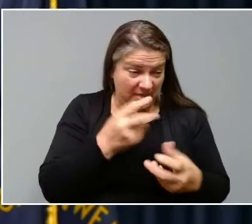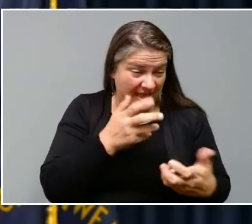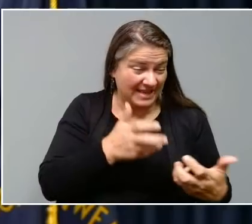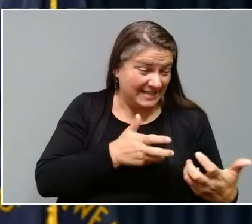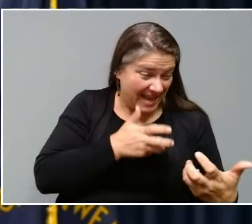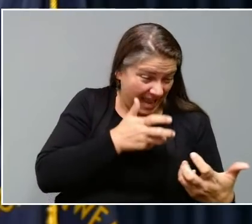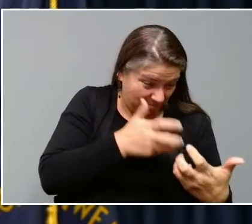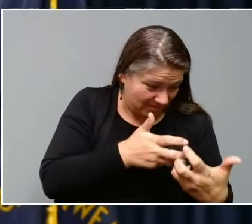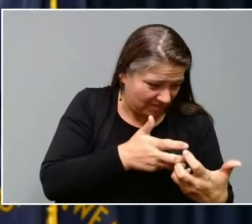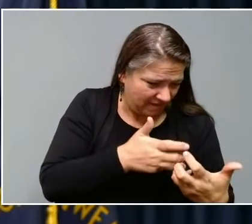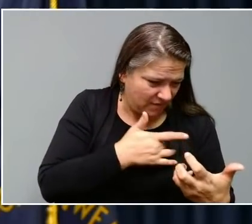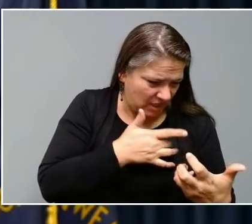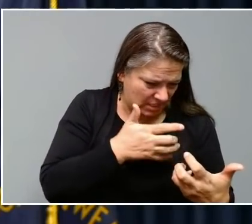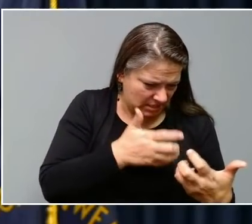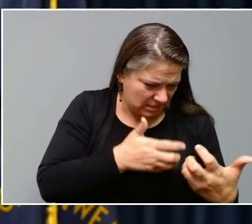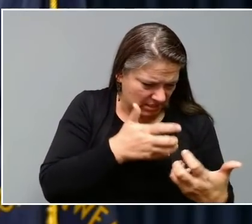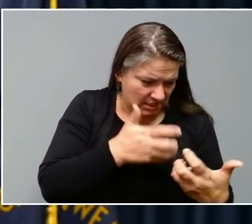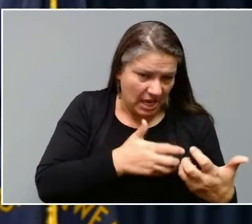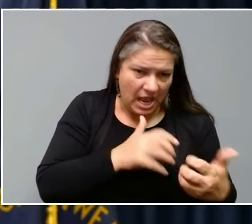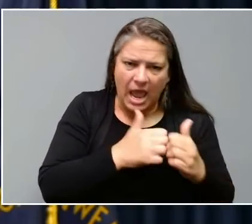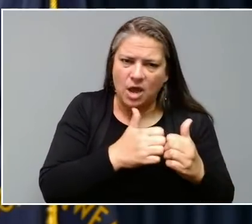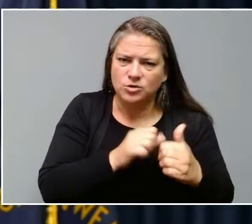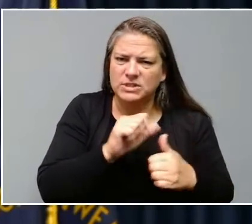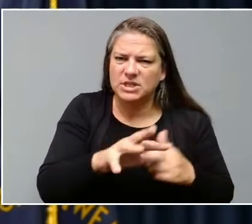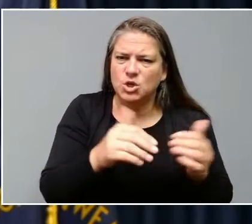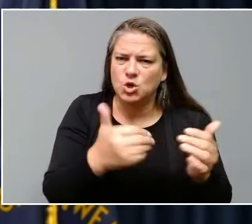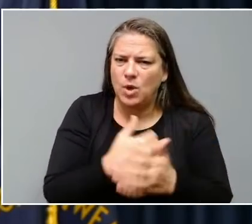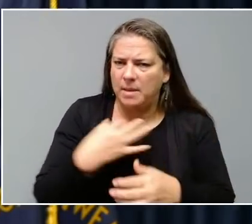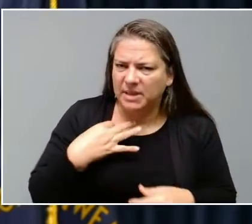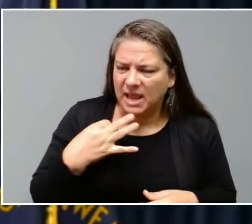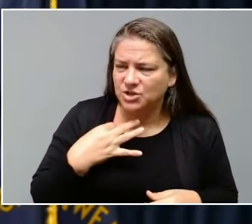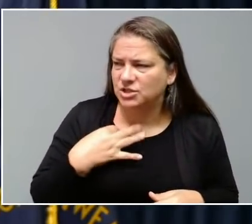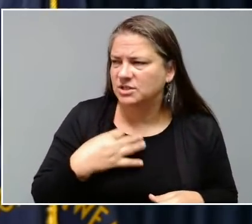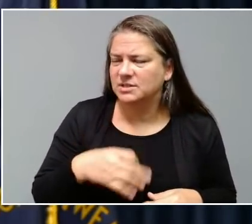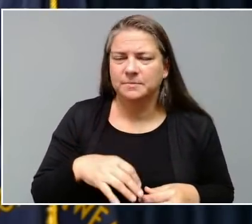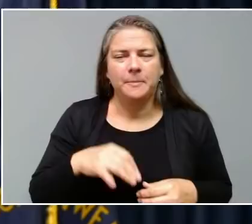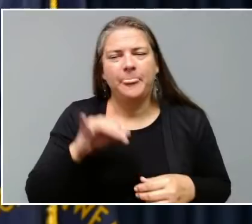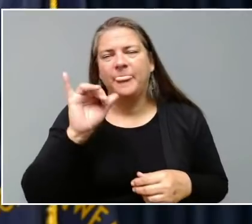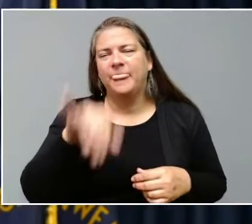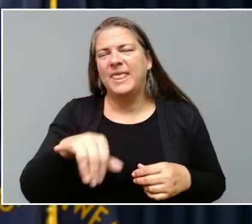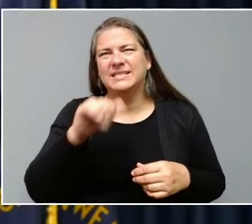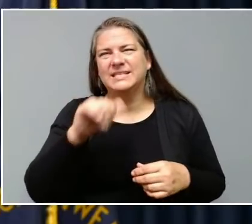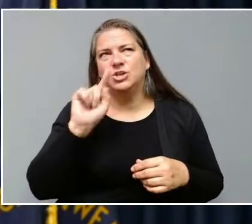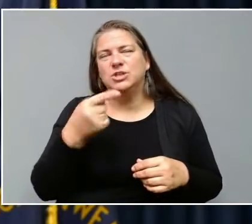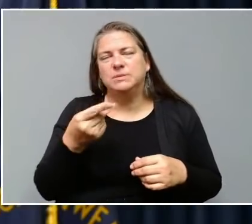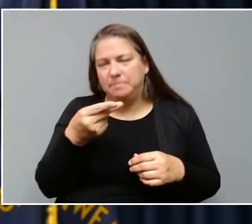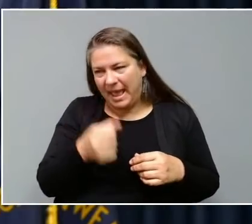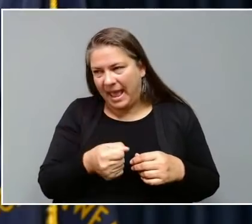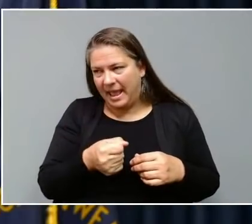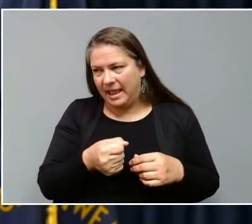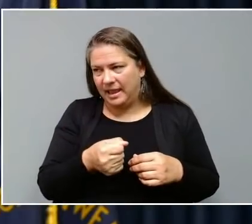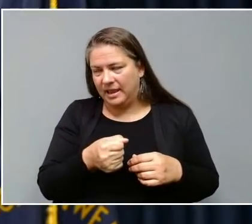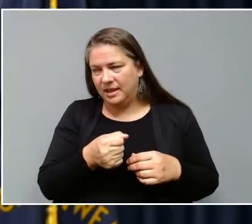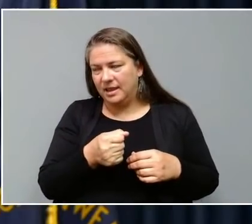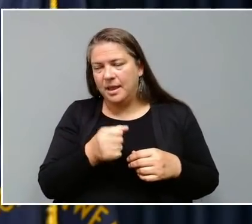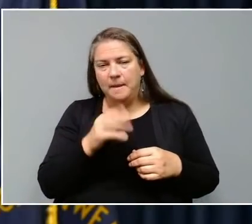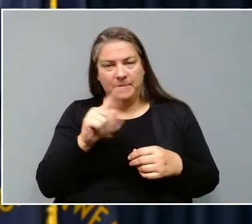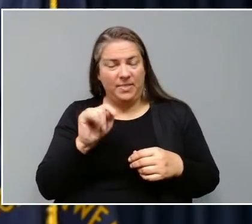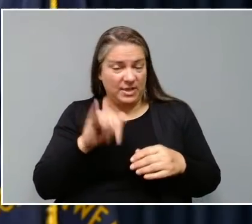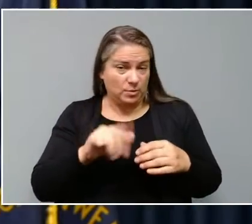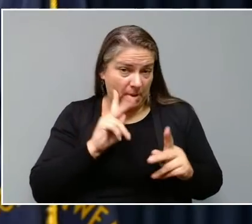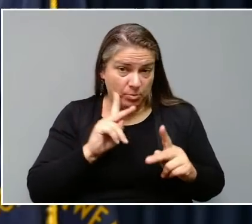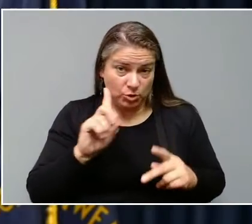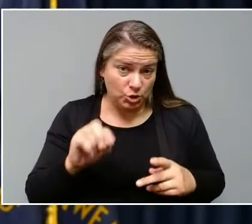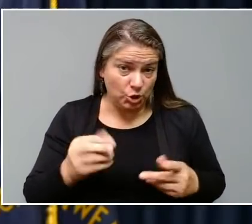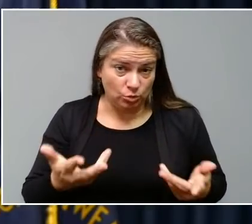ways to get new applications in and people at work, and that's not always just pay, but that's what people go to